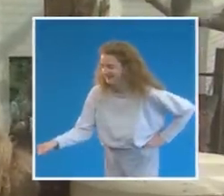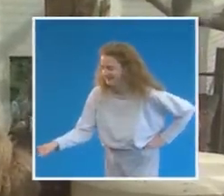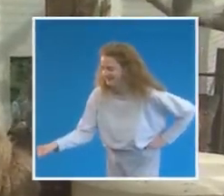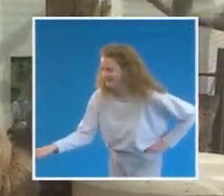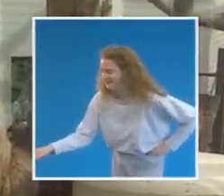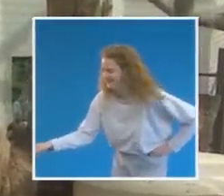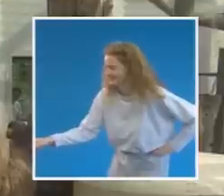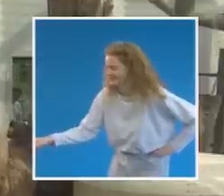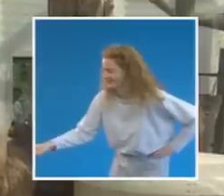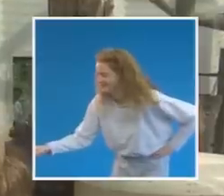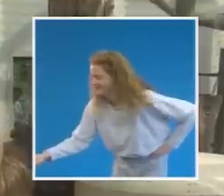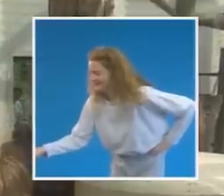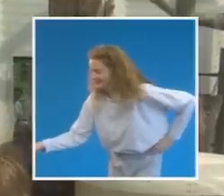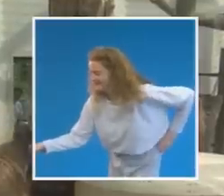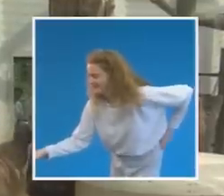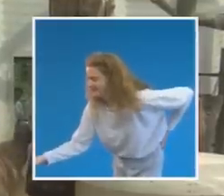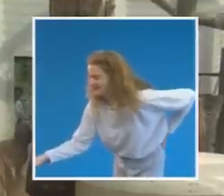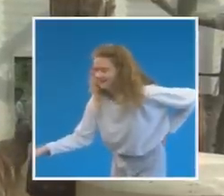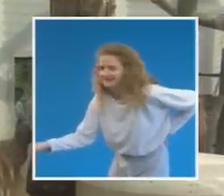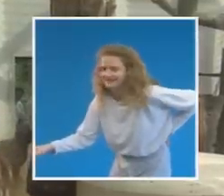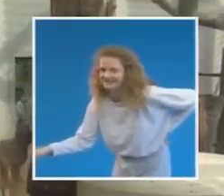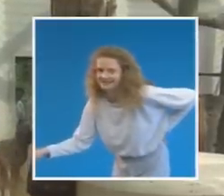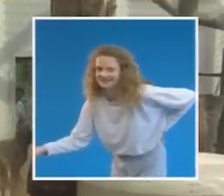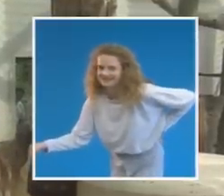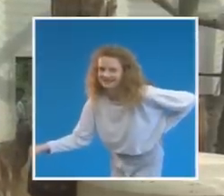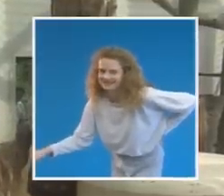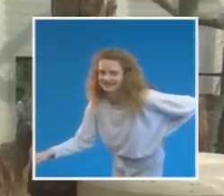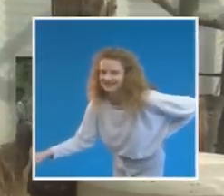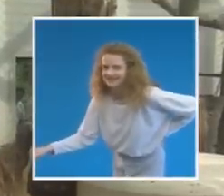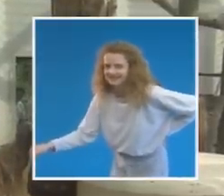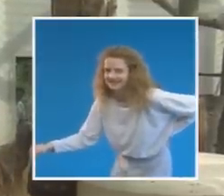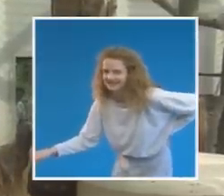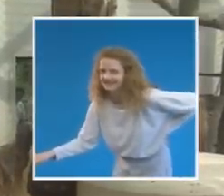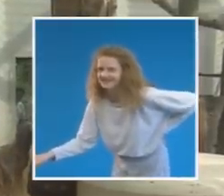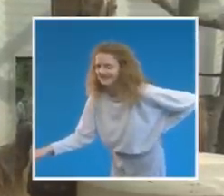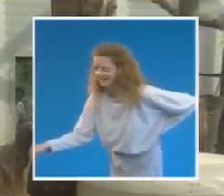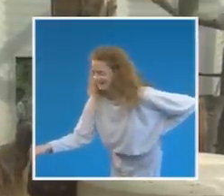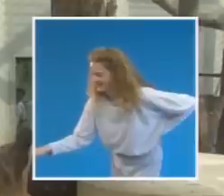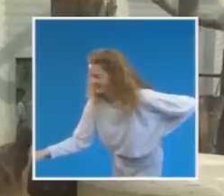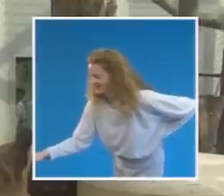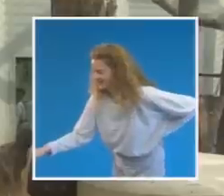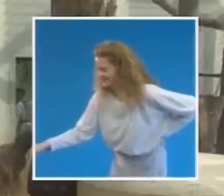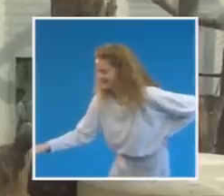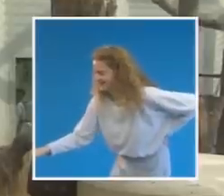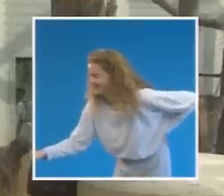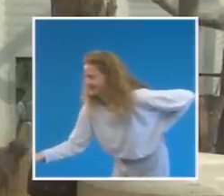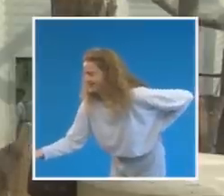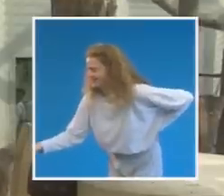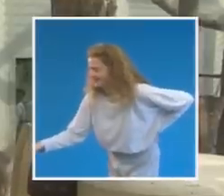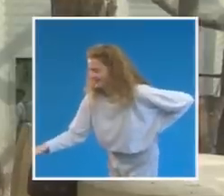Slowly, slowly walks my granddad, leaning hard upon his